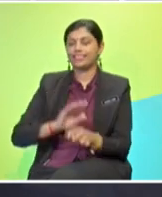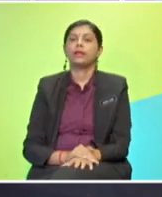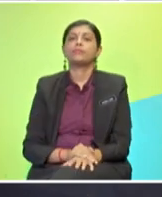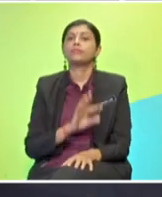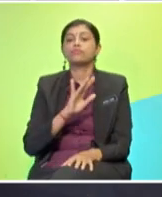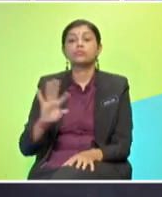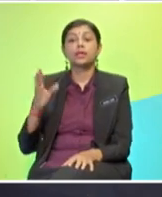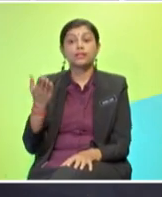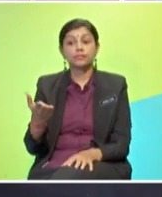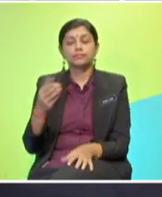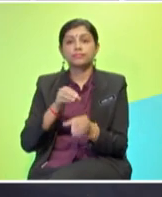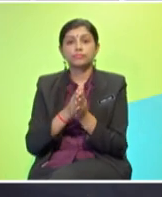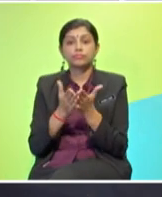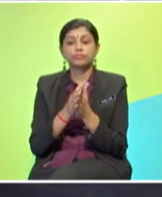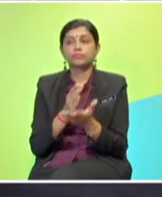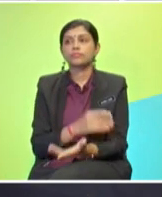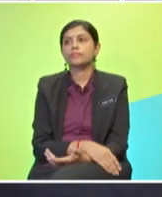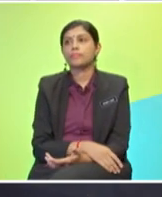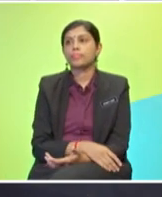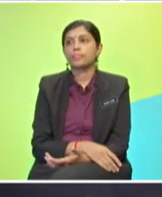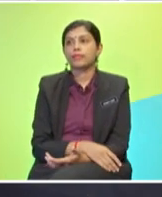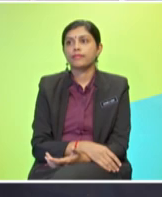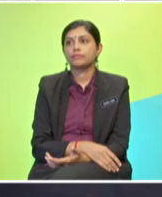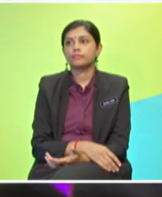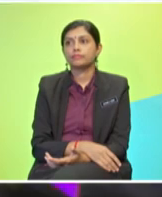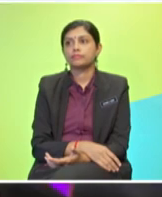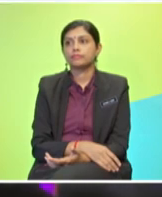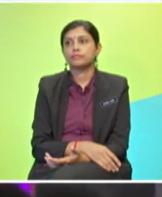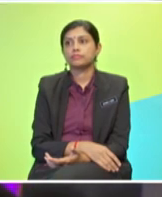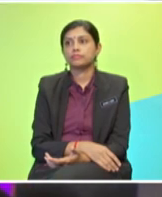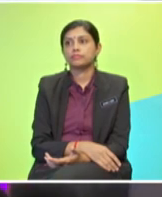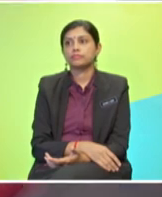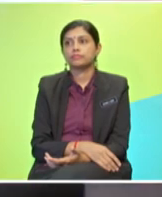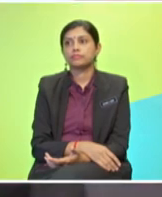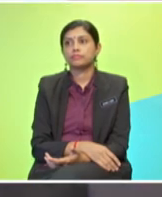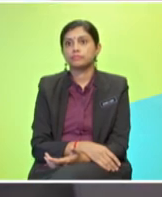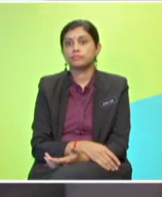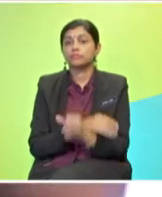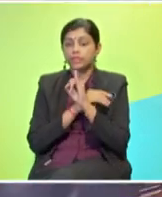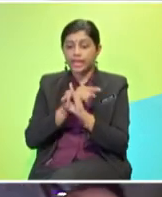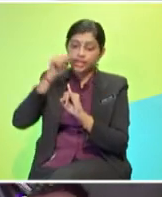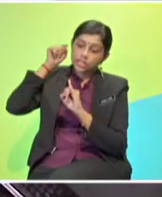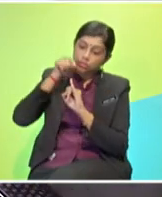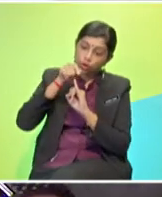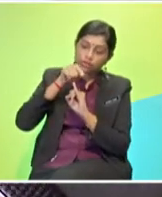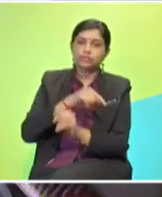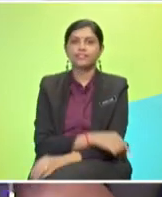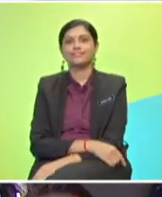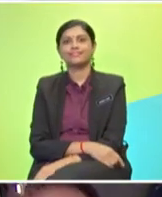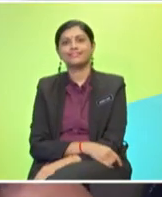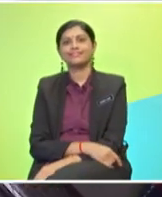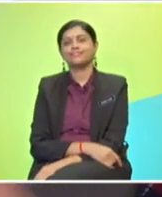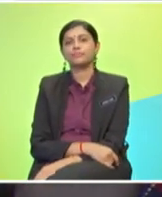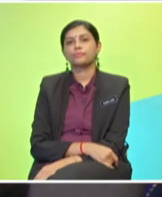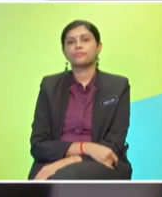Okay. A N C I. Dot, not dash. Yes. Okay. And